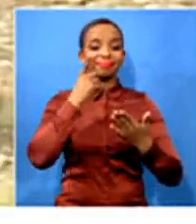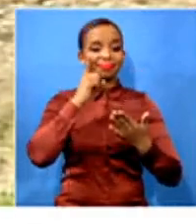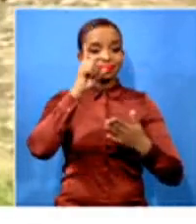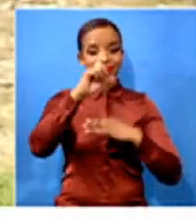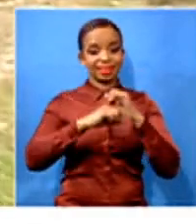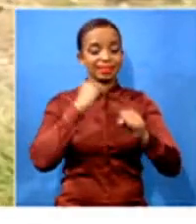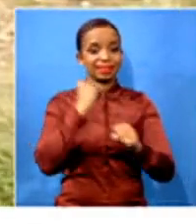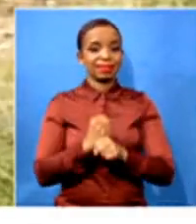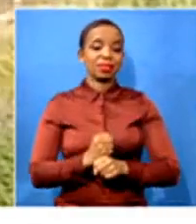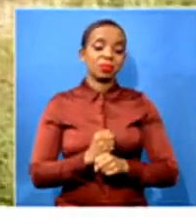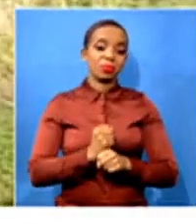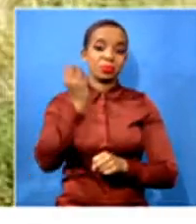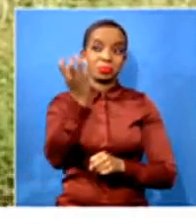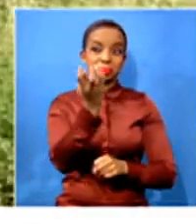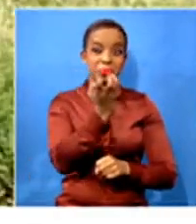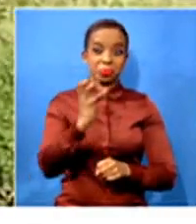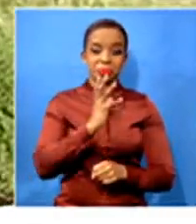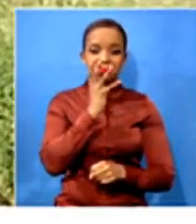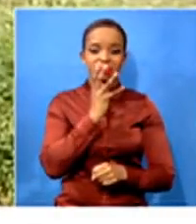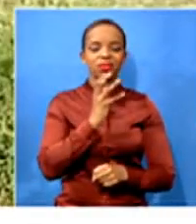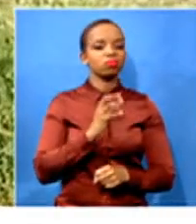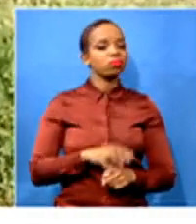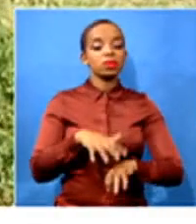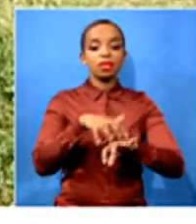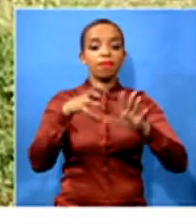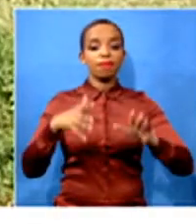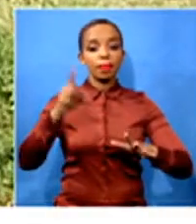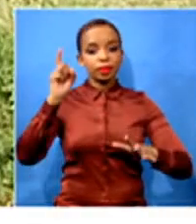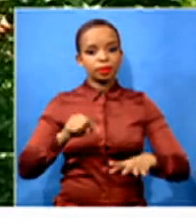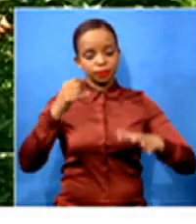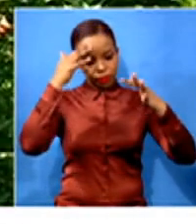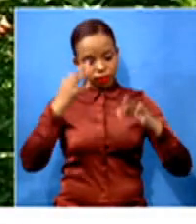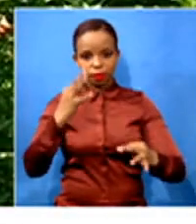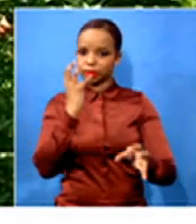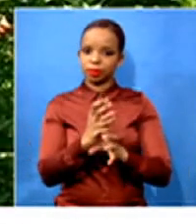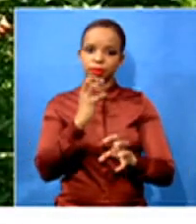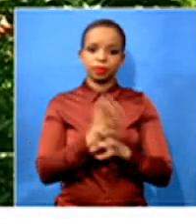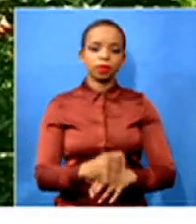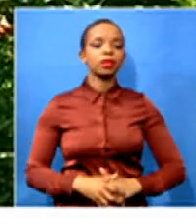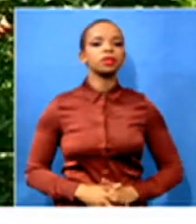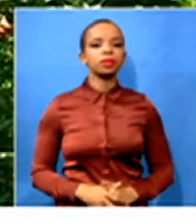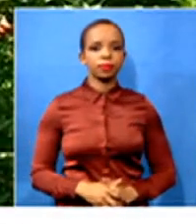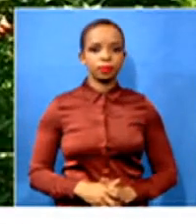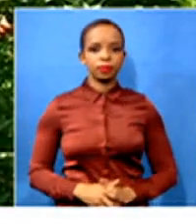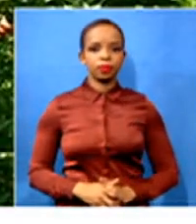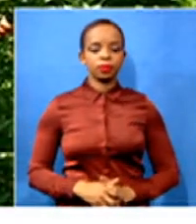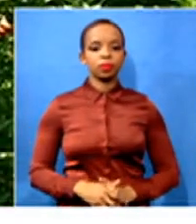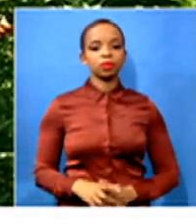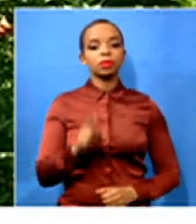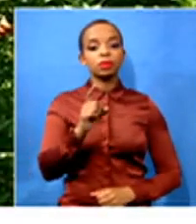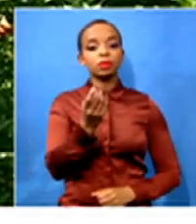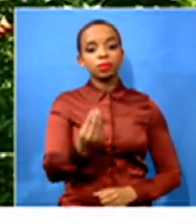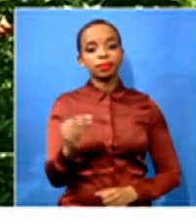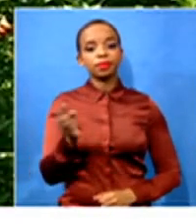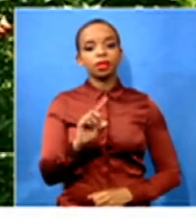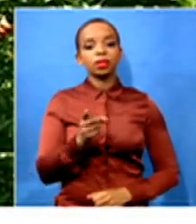have to make difficult choices. That you couldn't nearly keep your trees, all the trees alive and bearing, and one would suggest